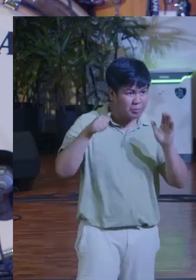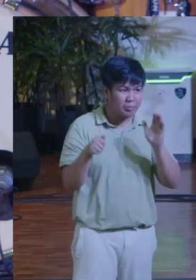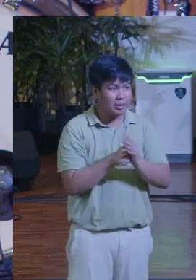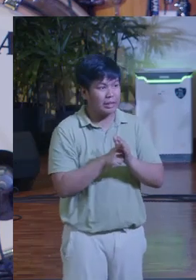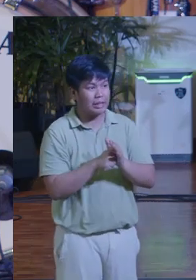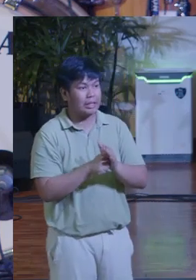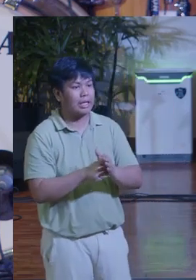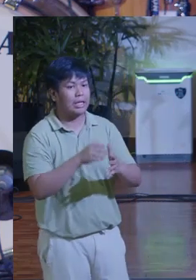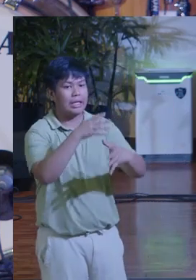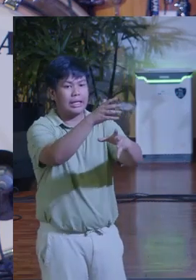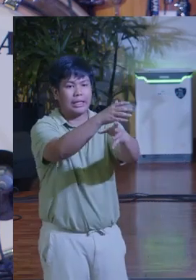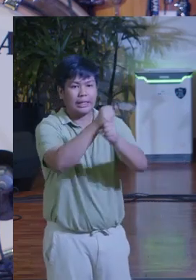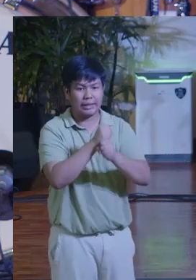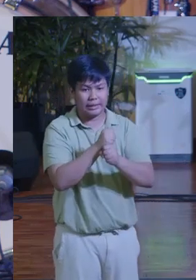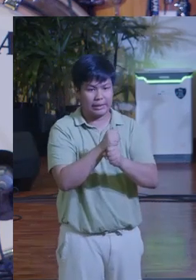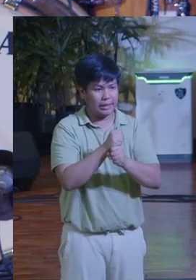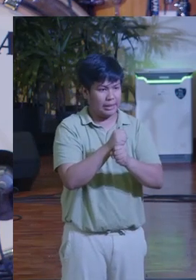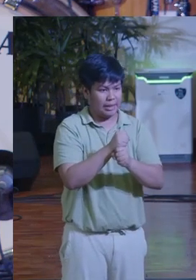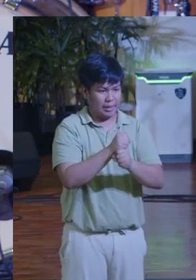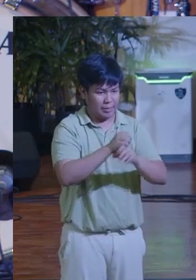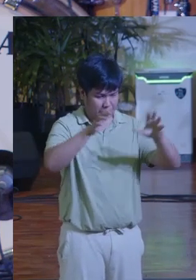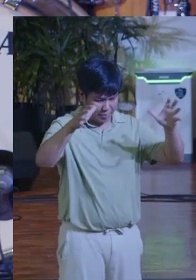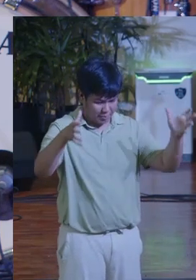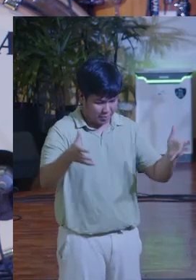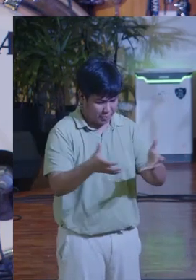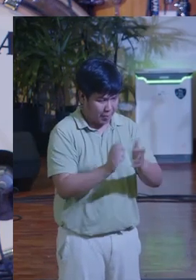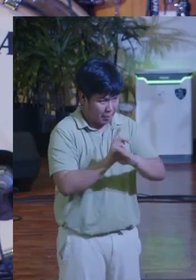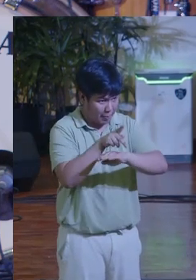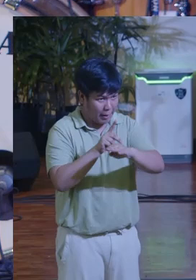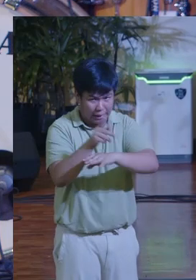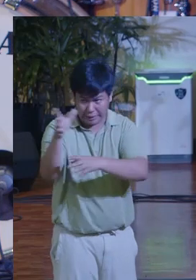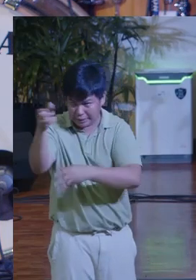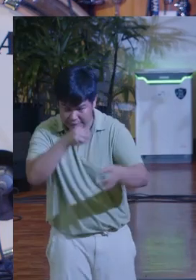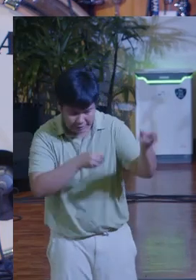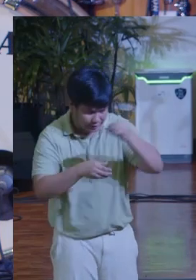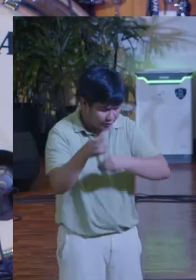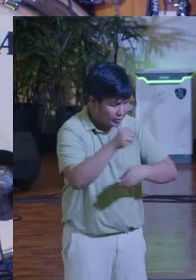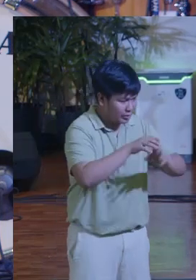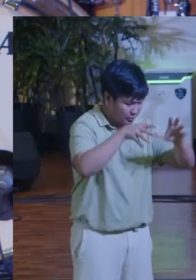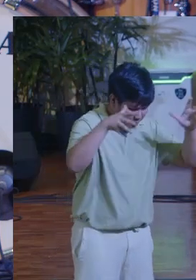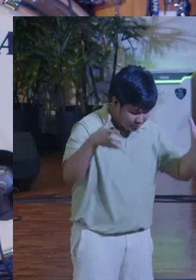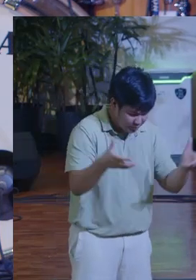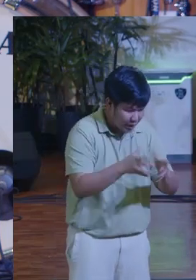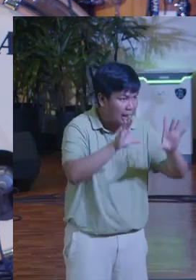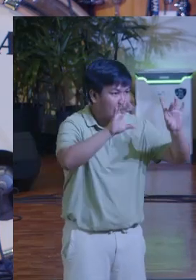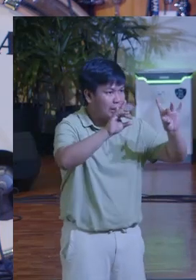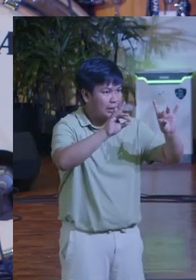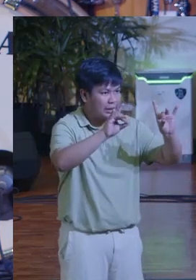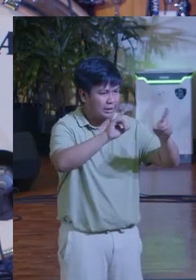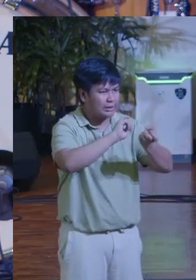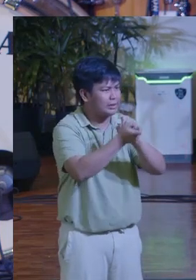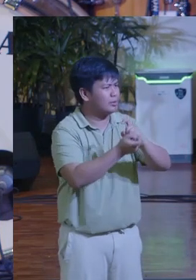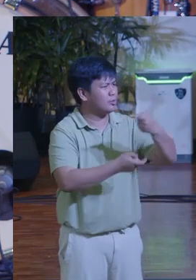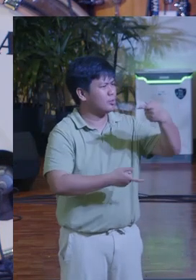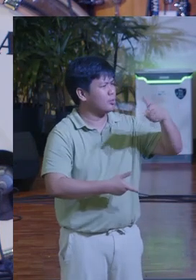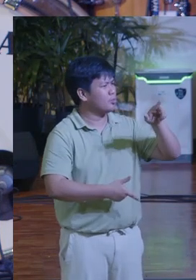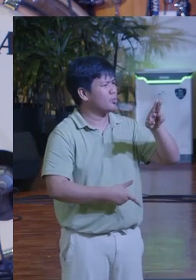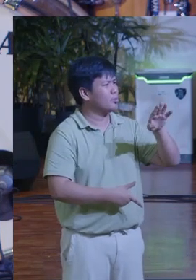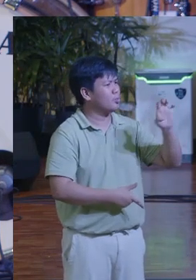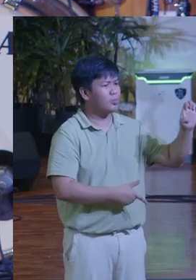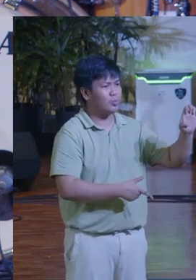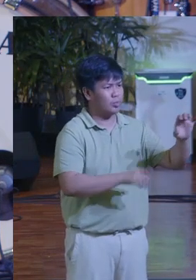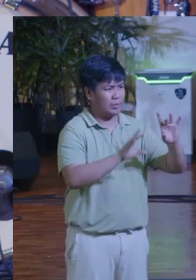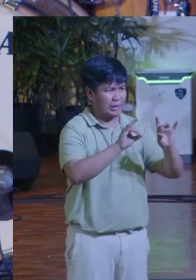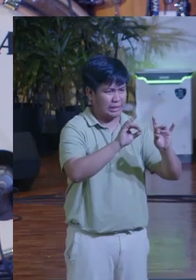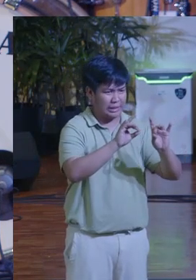him a basket made of bulrushes and daubed it with bitumen and pitch. She put the child in it and placed it among the